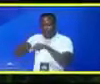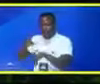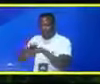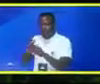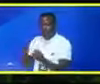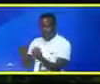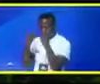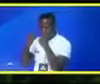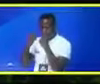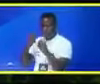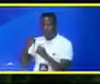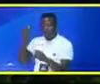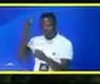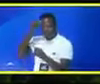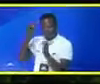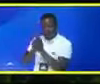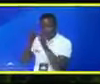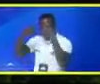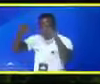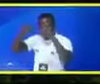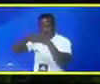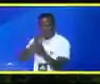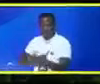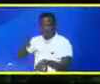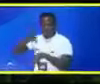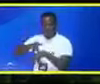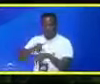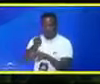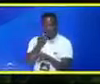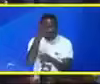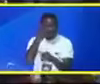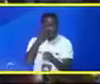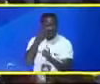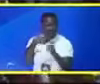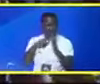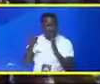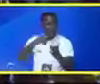knowledge that we excel in this kingdom. If you're following, please say amen.